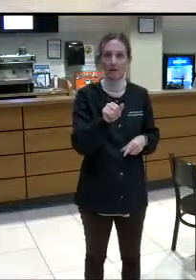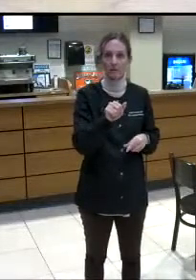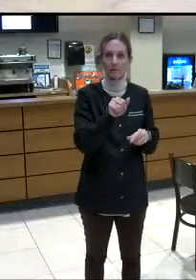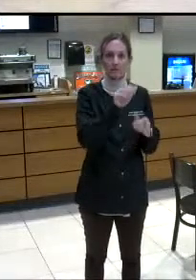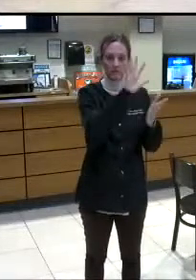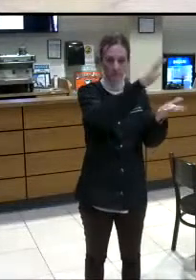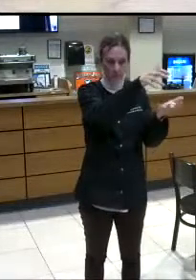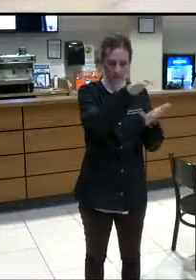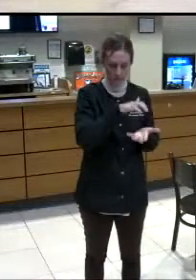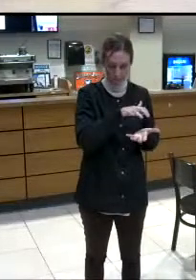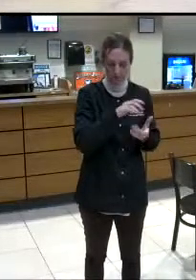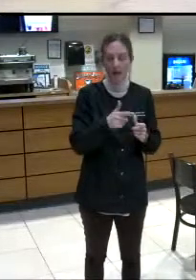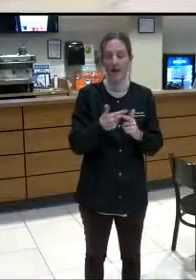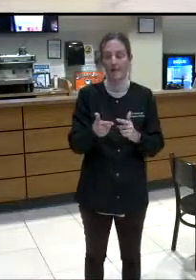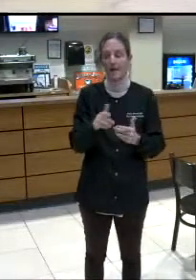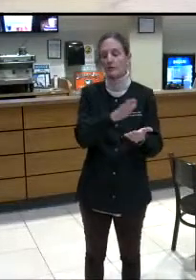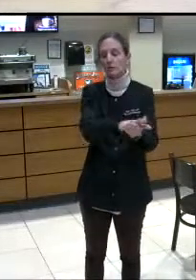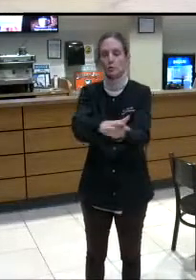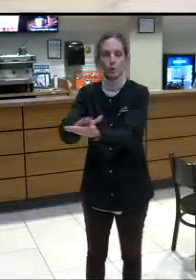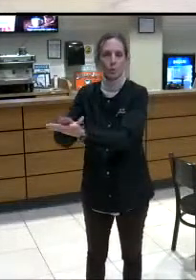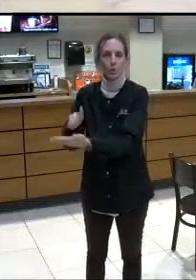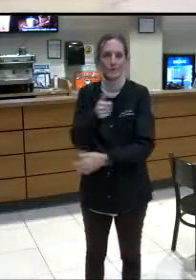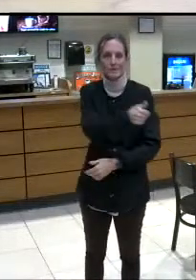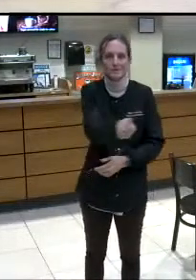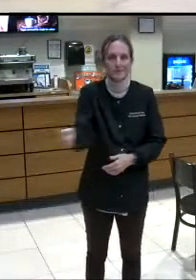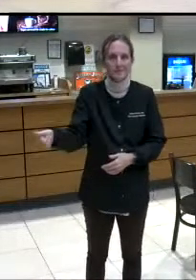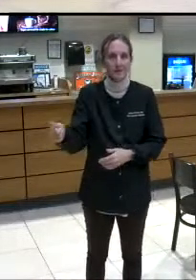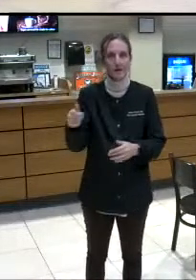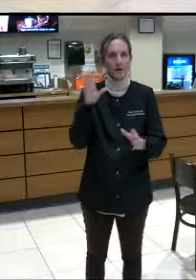these are some of the things that we need to work on to improve this